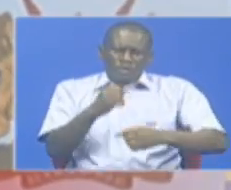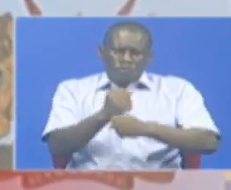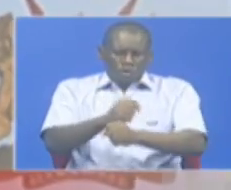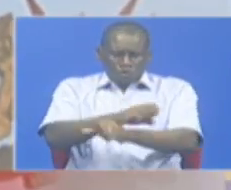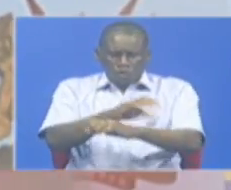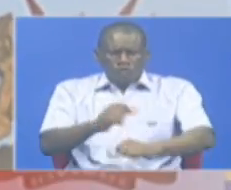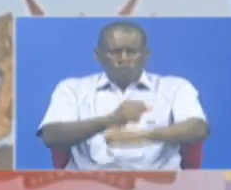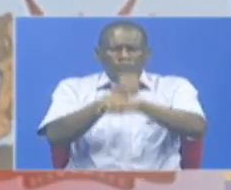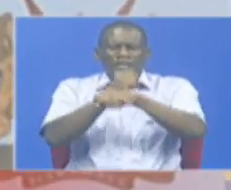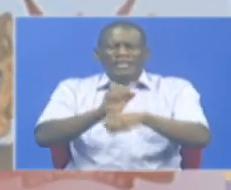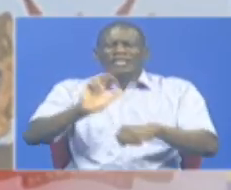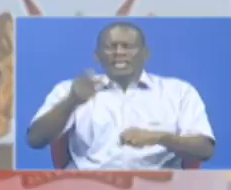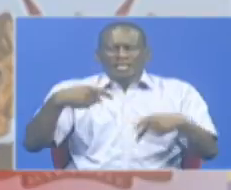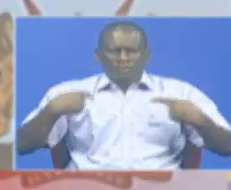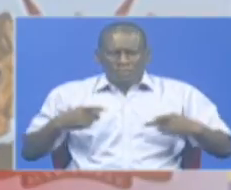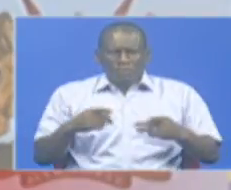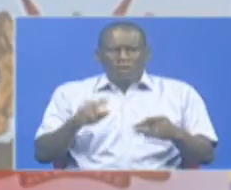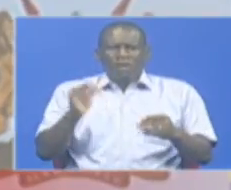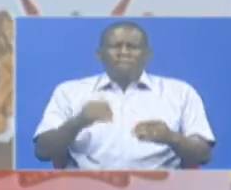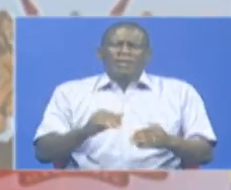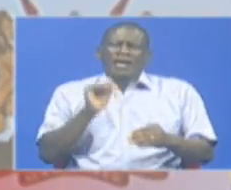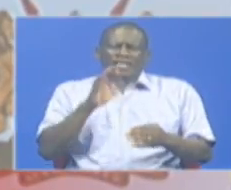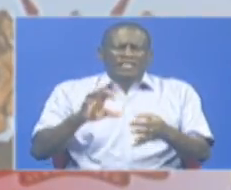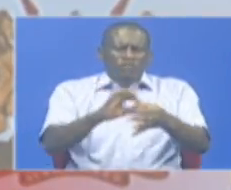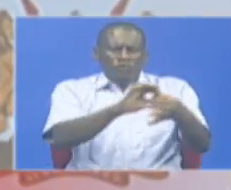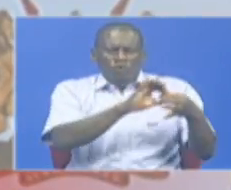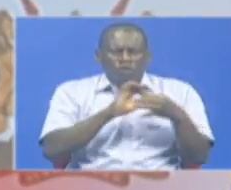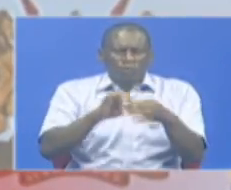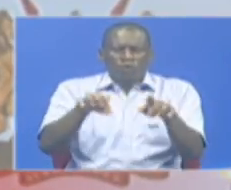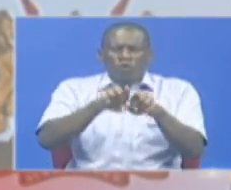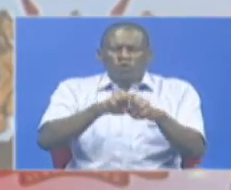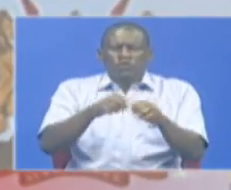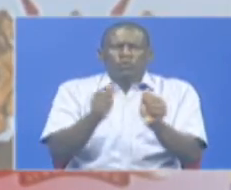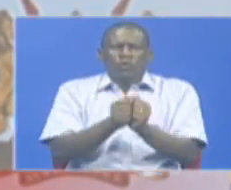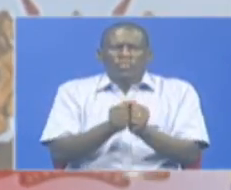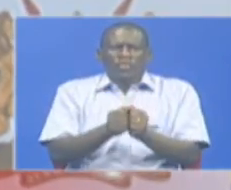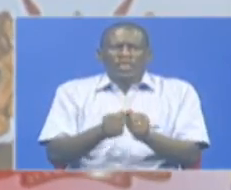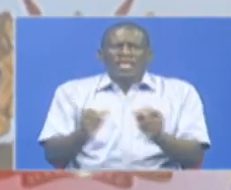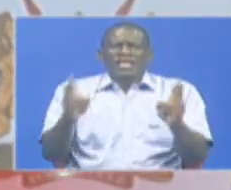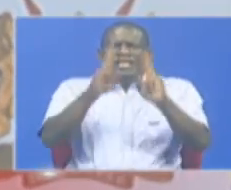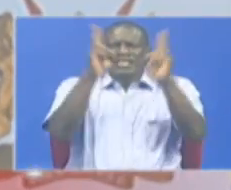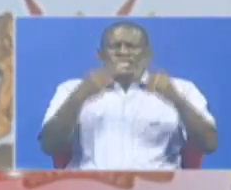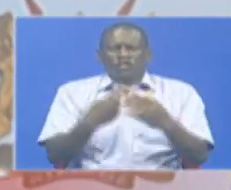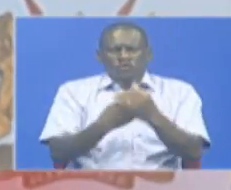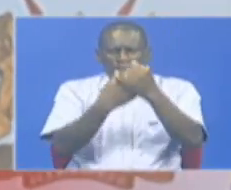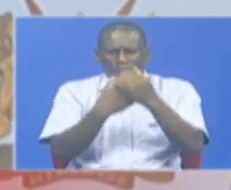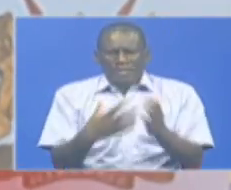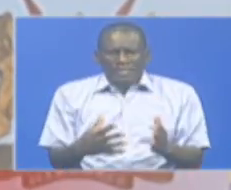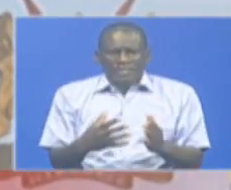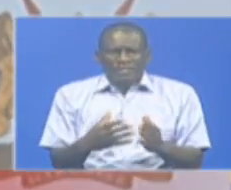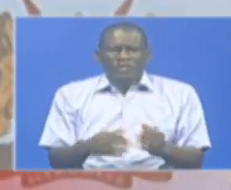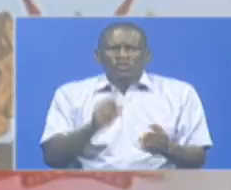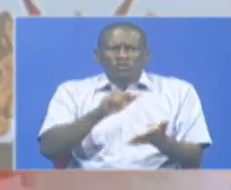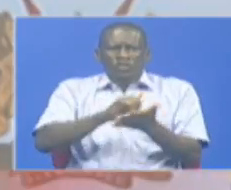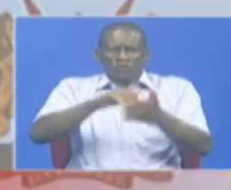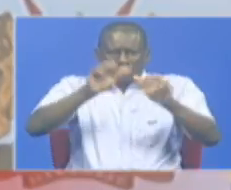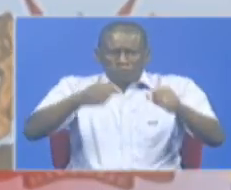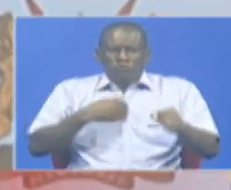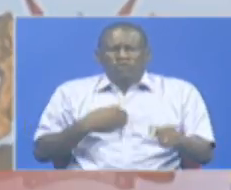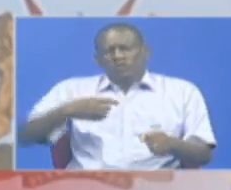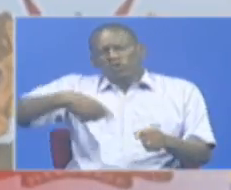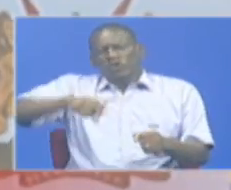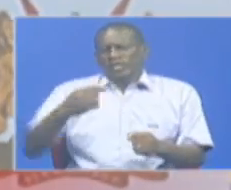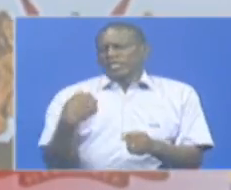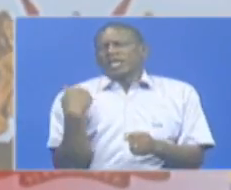protect Kenyans by seeking collaboration also with our international partners to be able to have the right number of